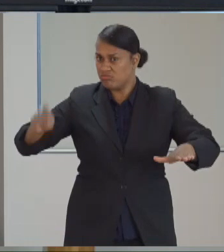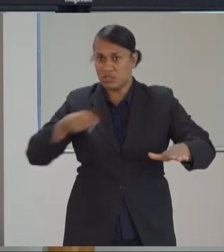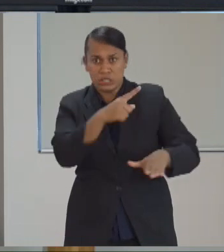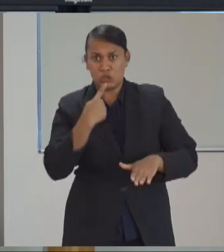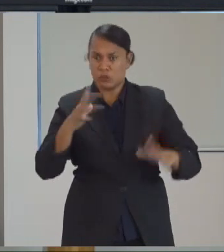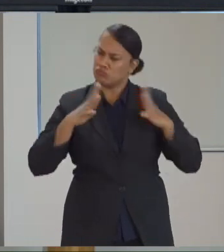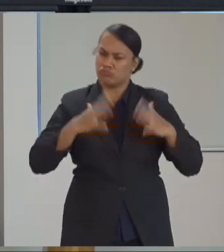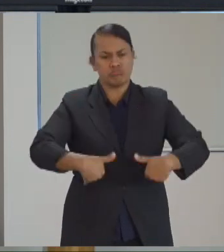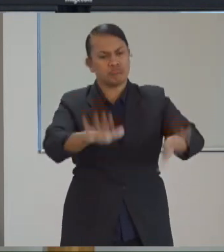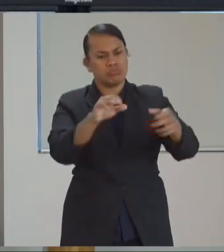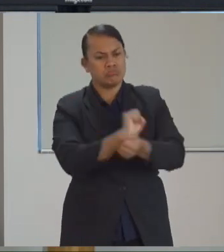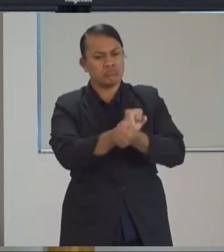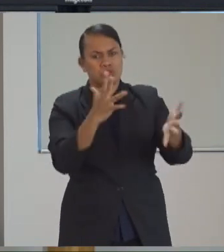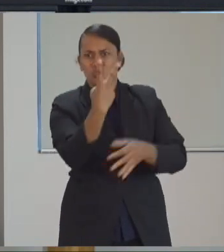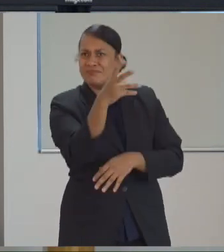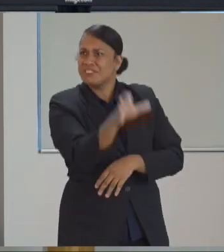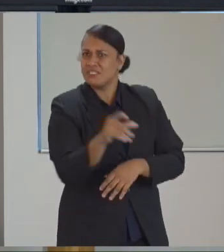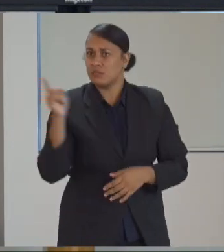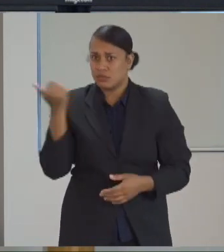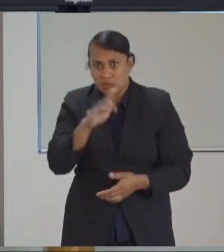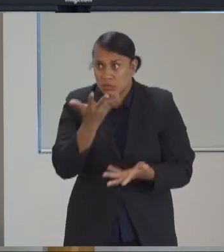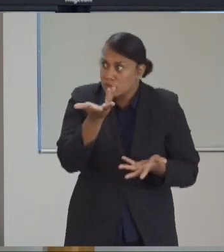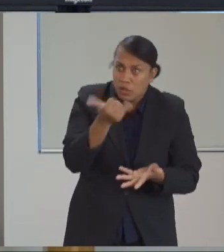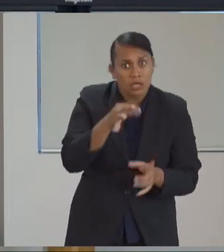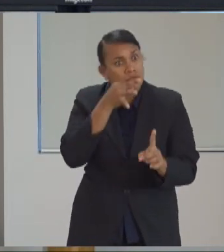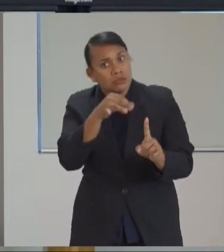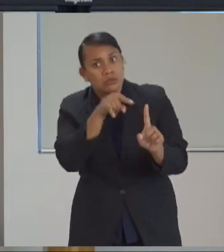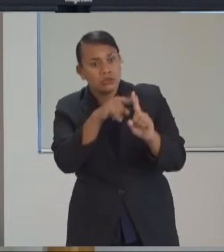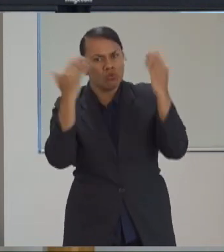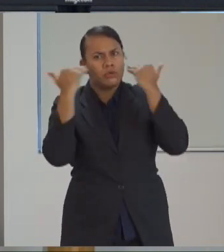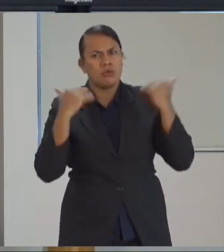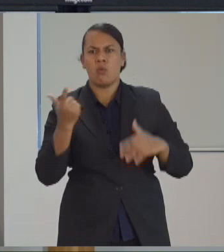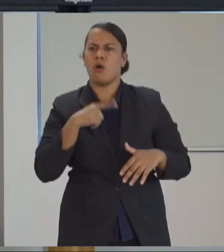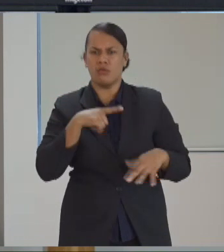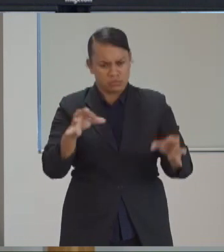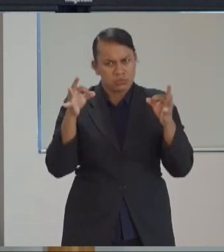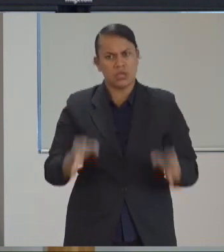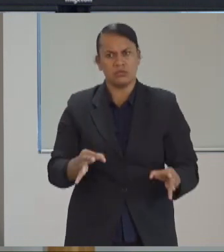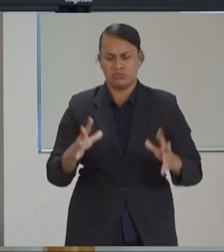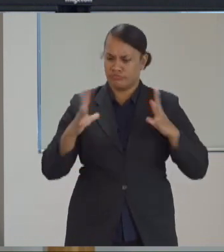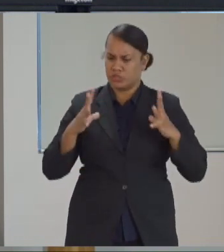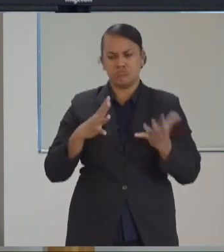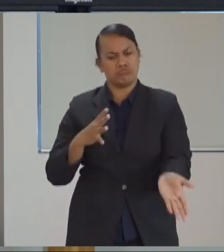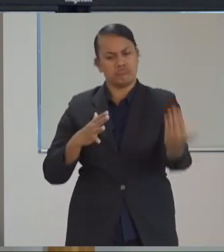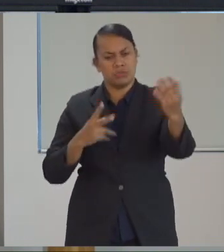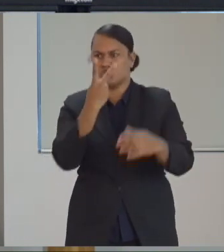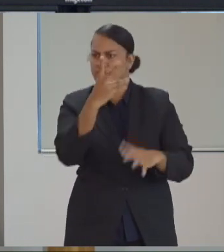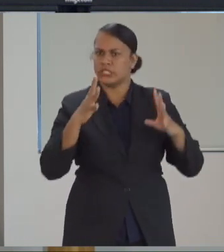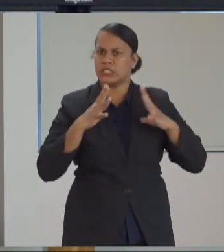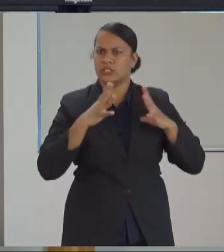or tried to find out why the magistrate took the approach that he did and the decision being made